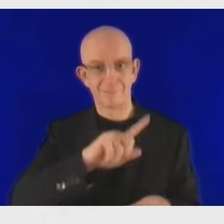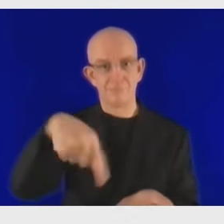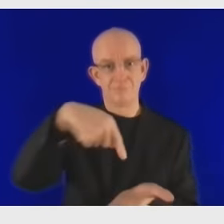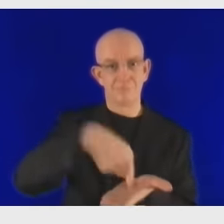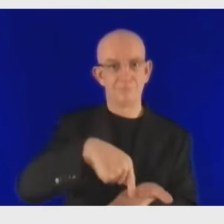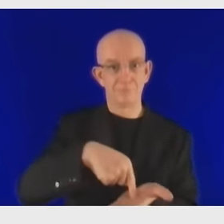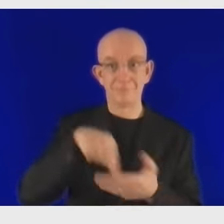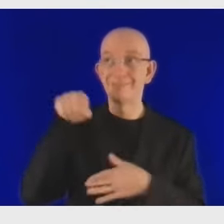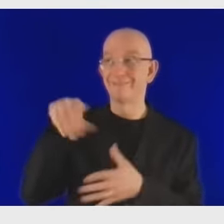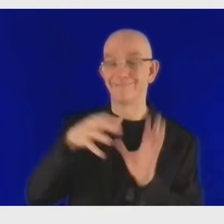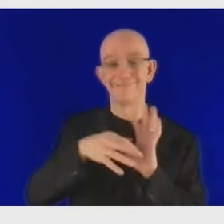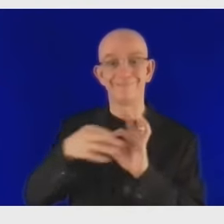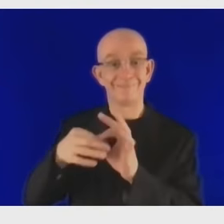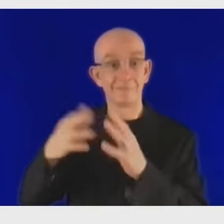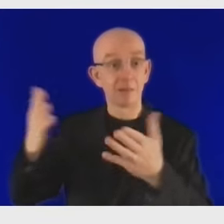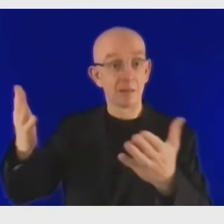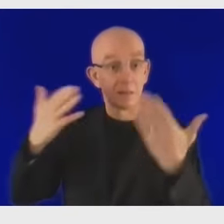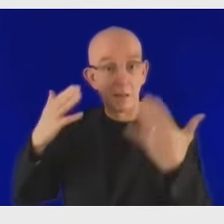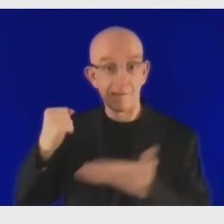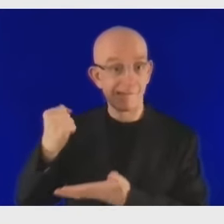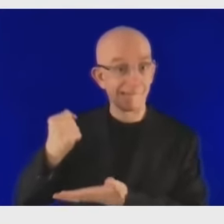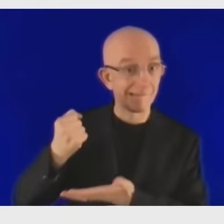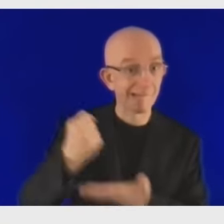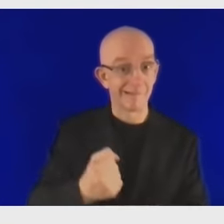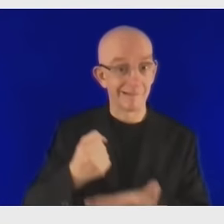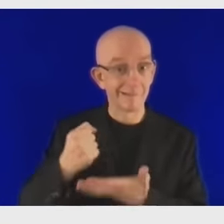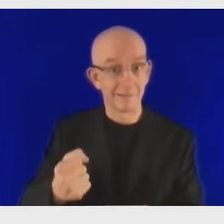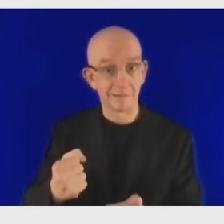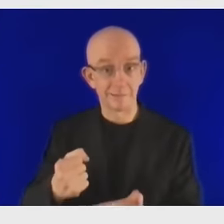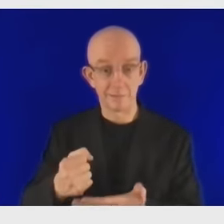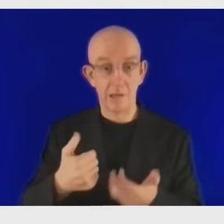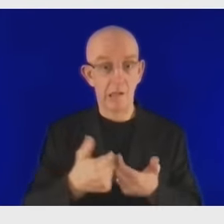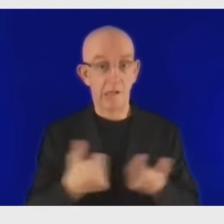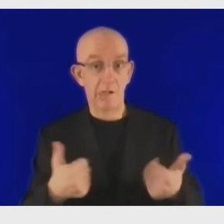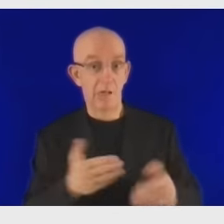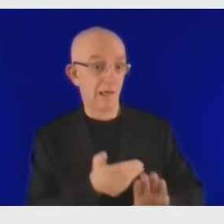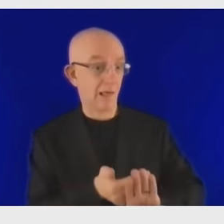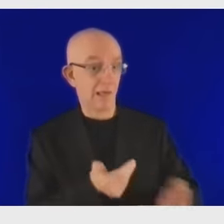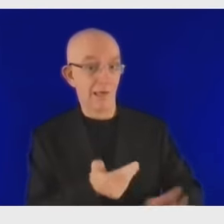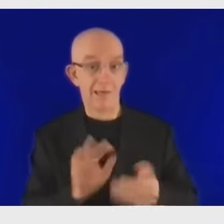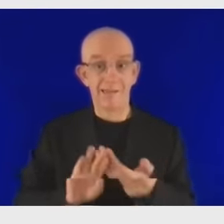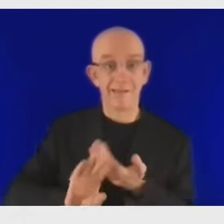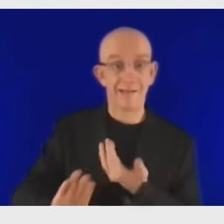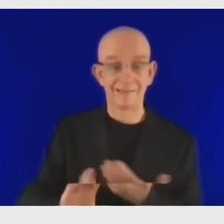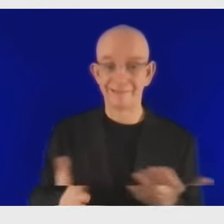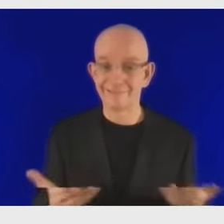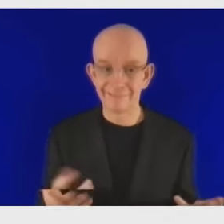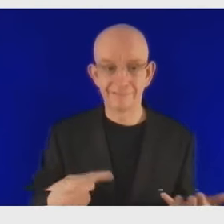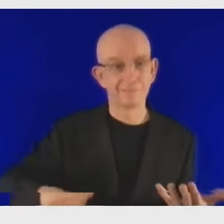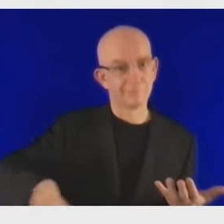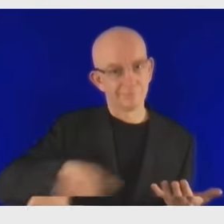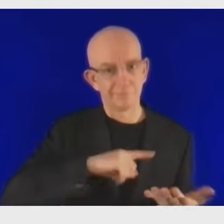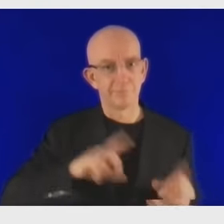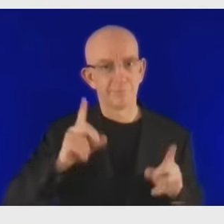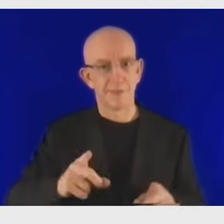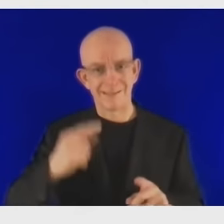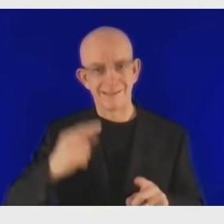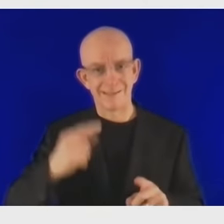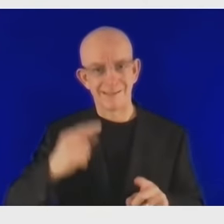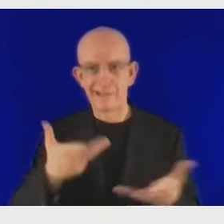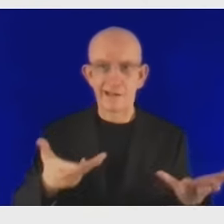and reinforced in homes, churches, and social circles. A project is